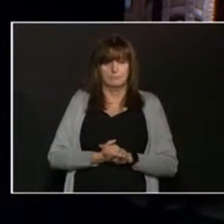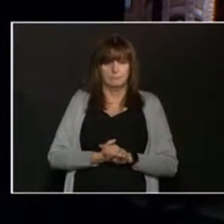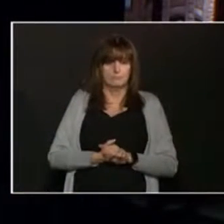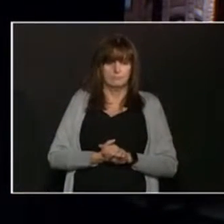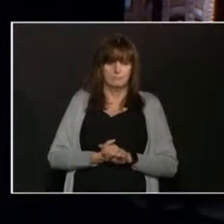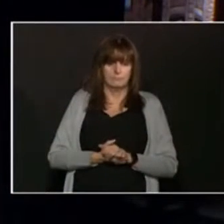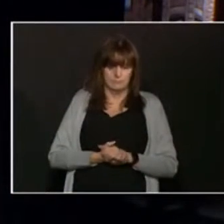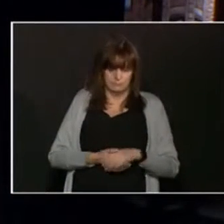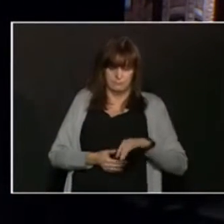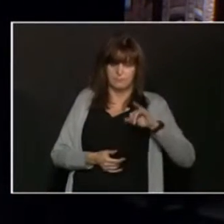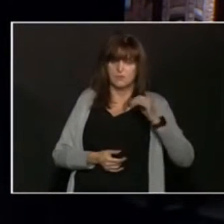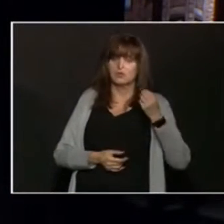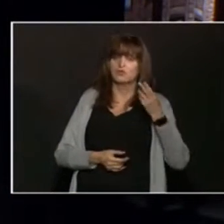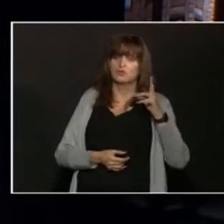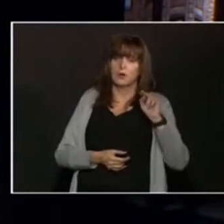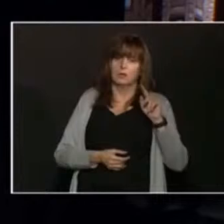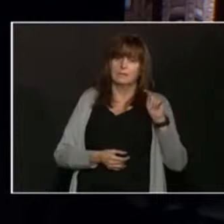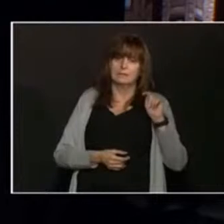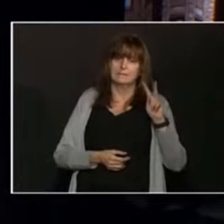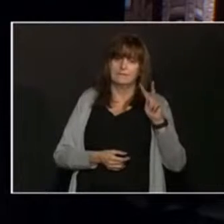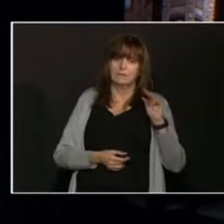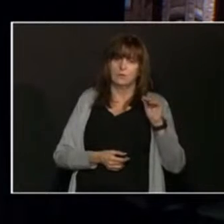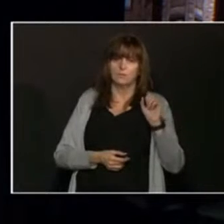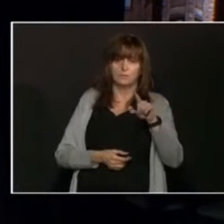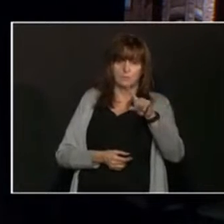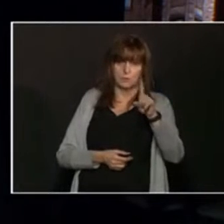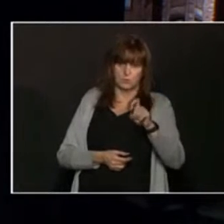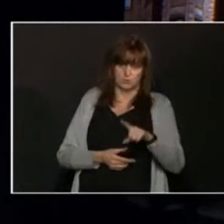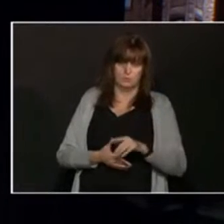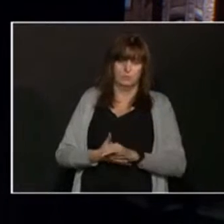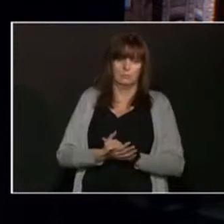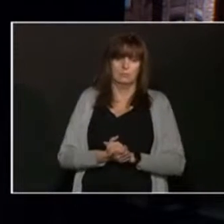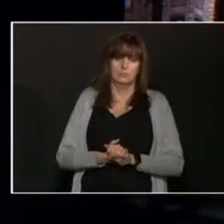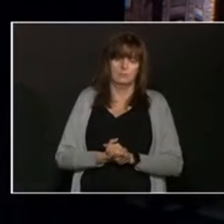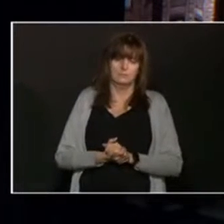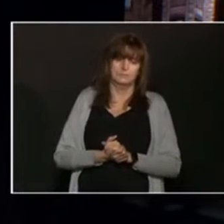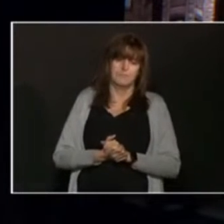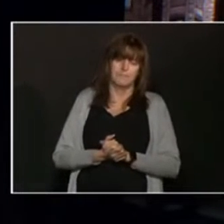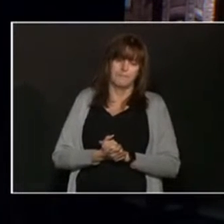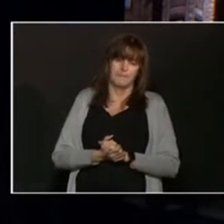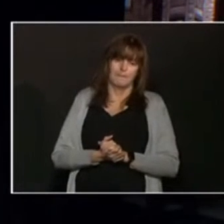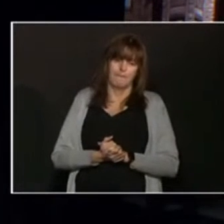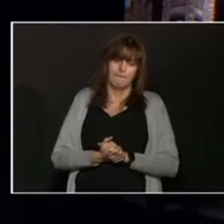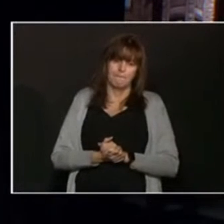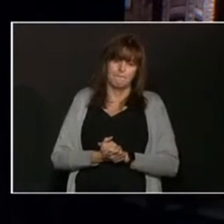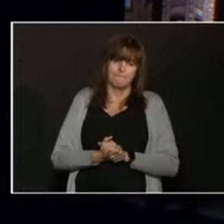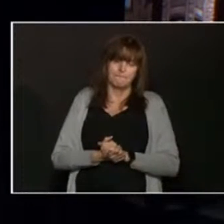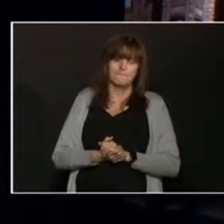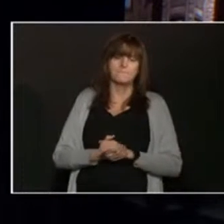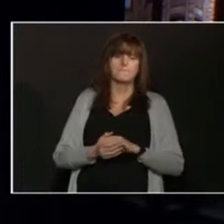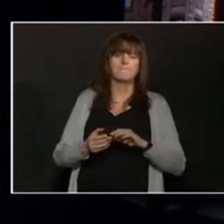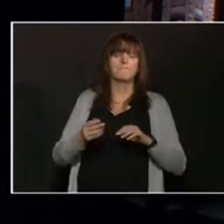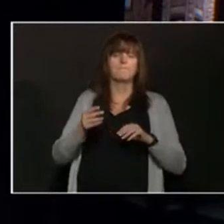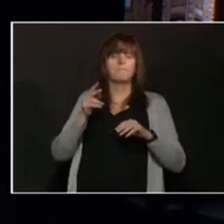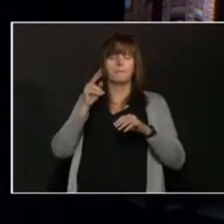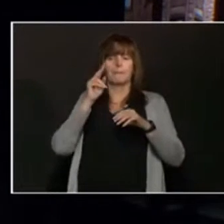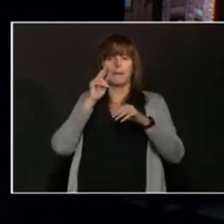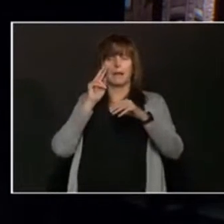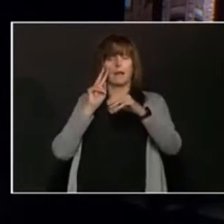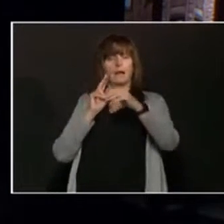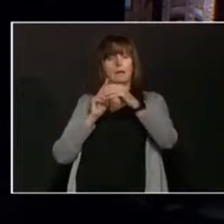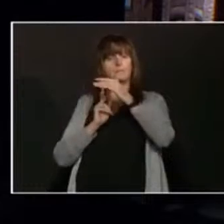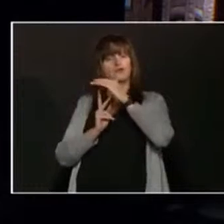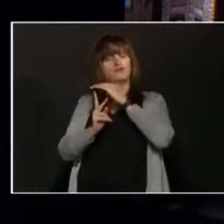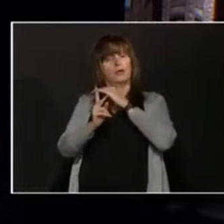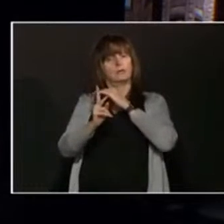ahead. I'm wondering what the projections for deaths are going forward. We've already passed